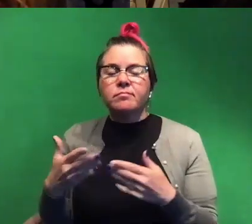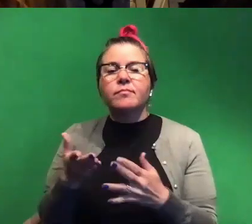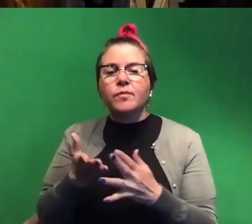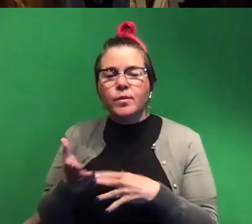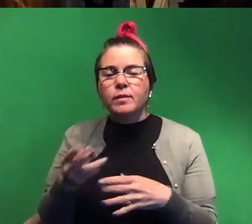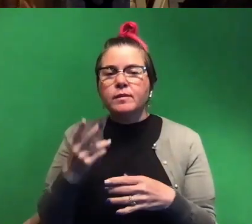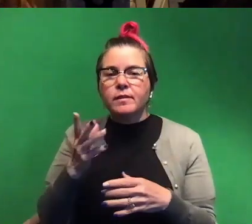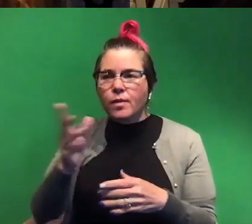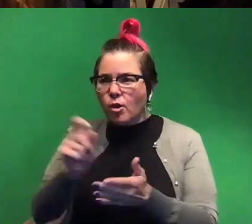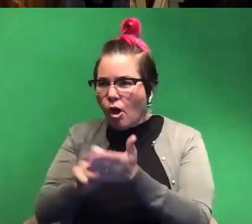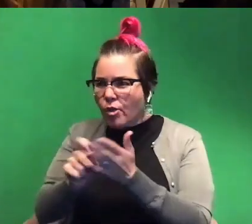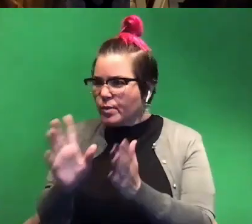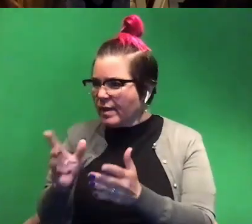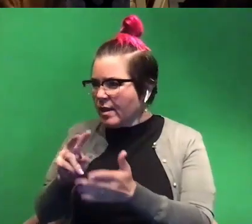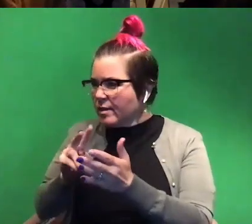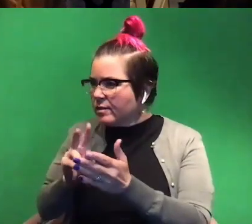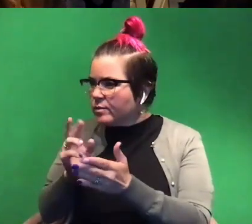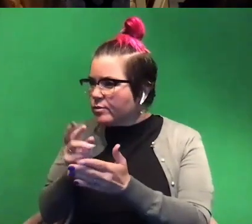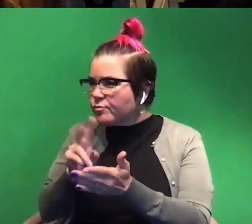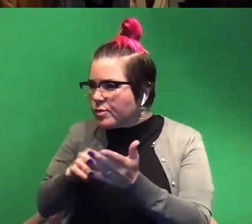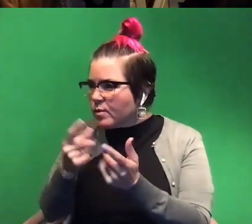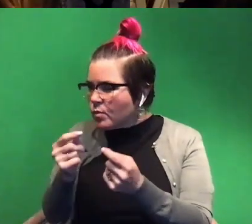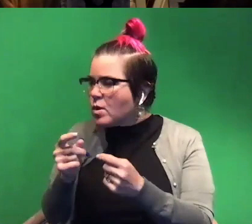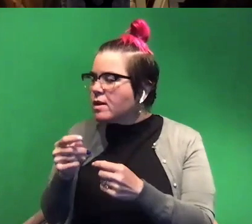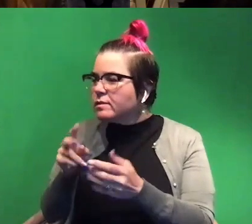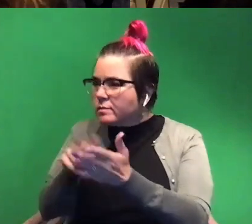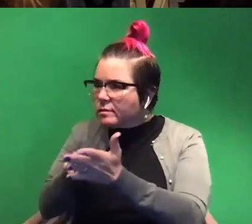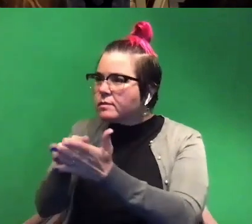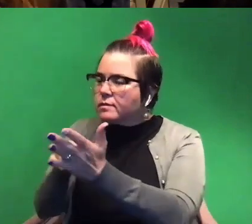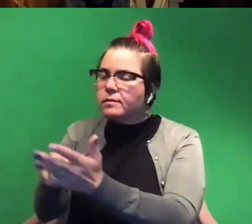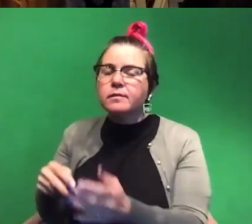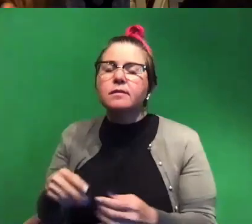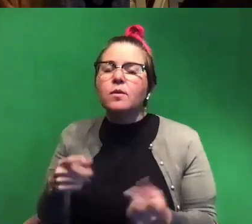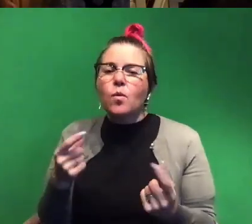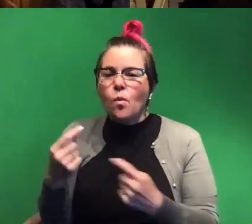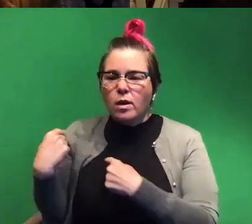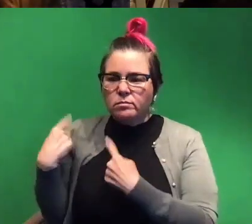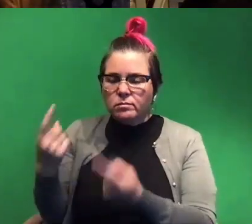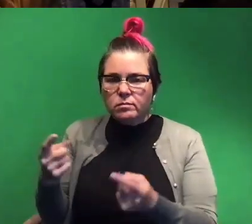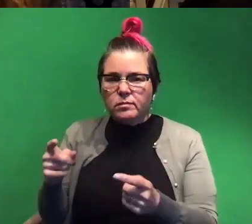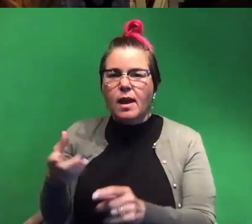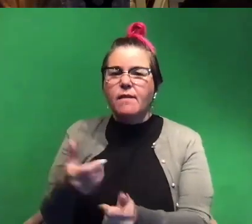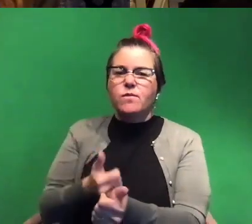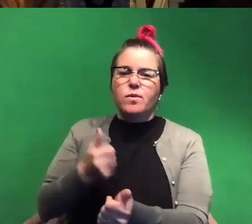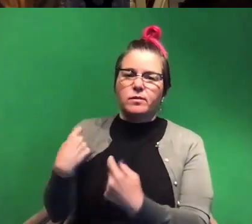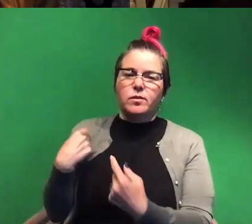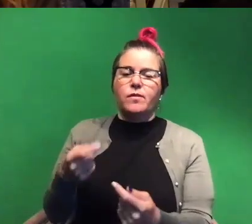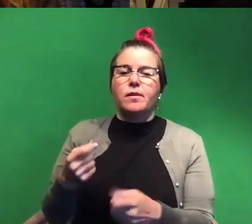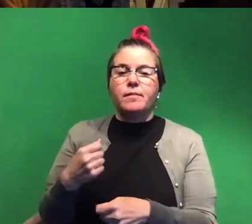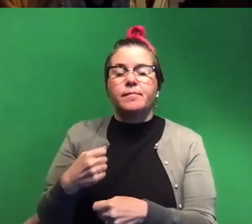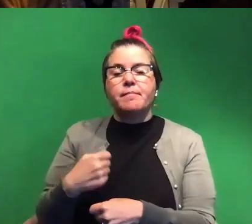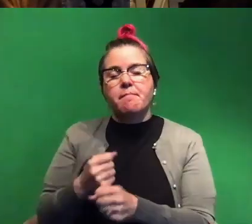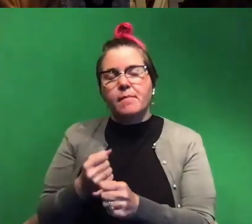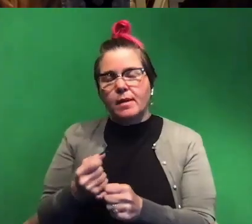those authors read and trying to get a better understanding of what's been done and what's been avoided so we can make meaningful work